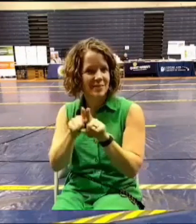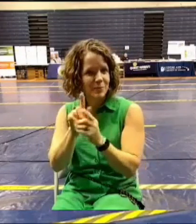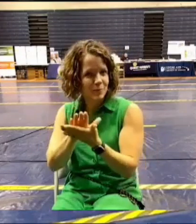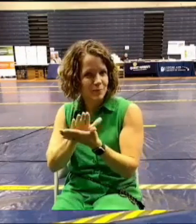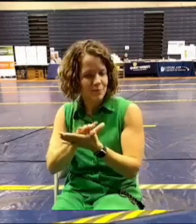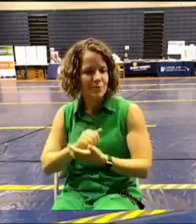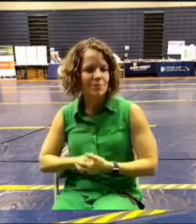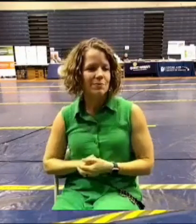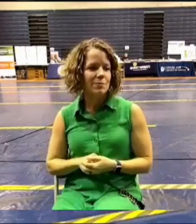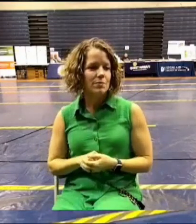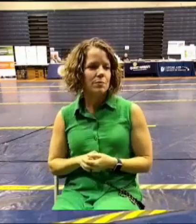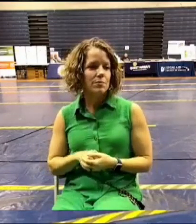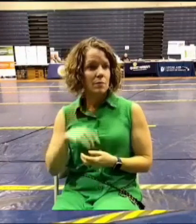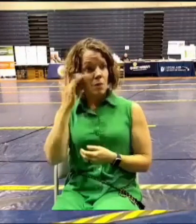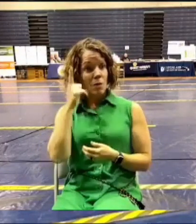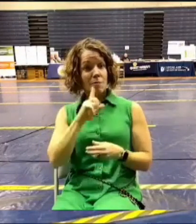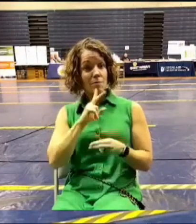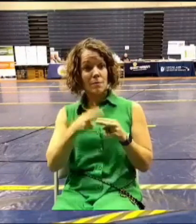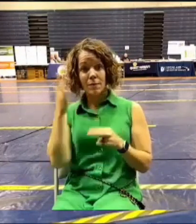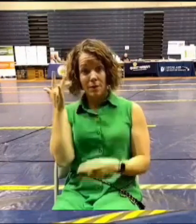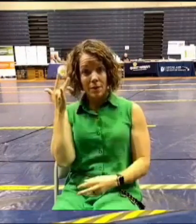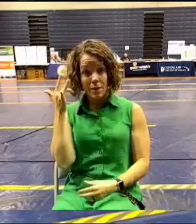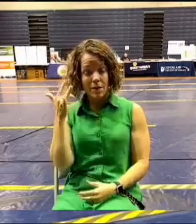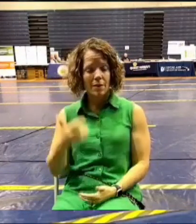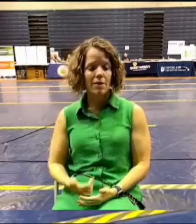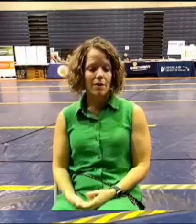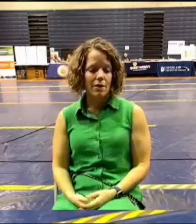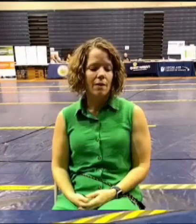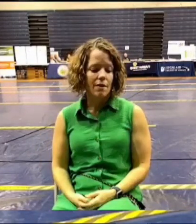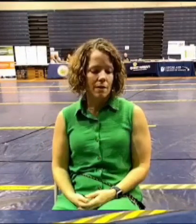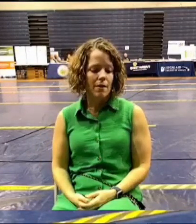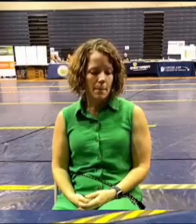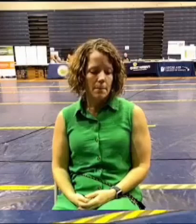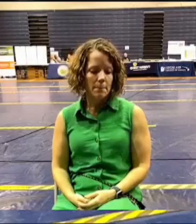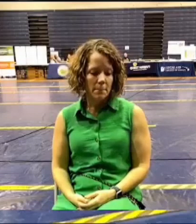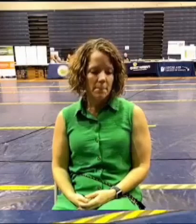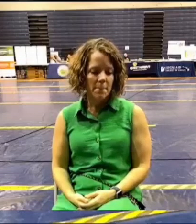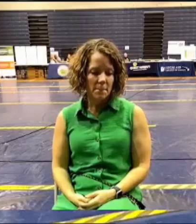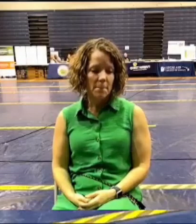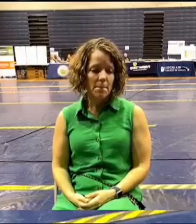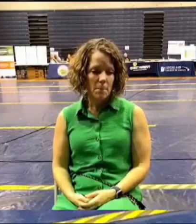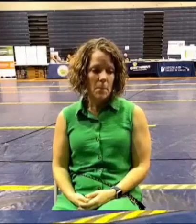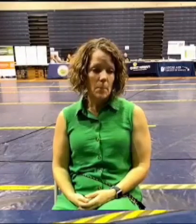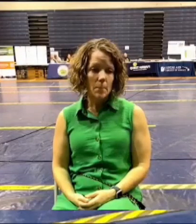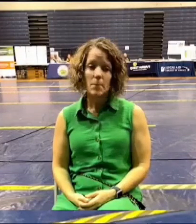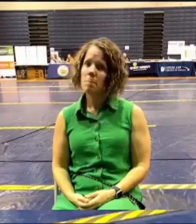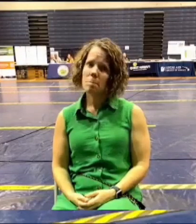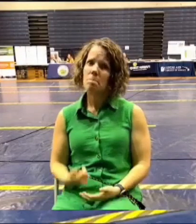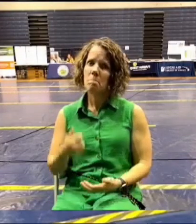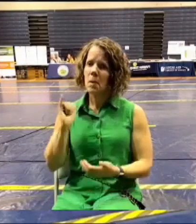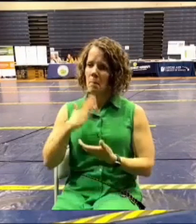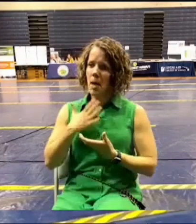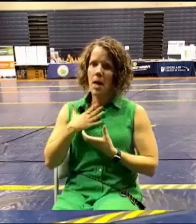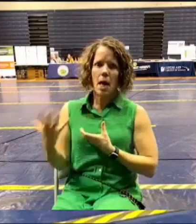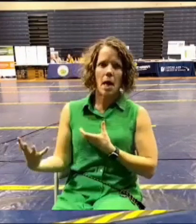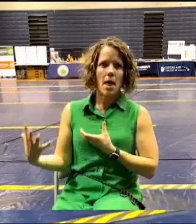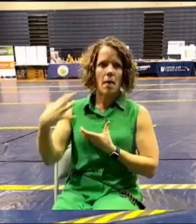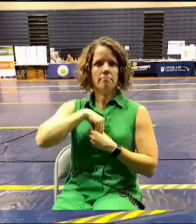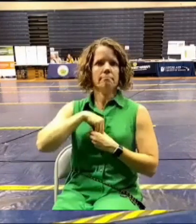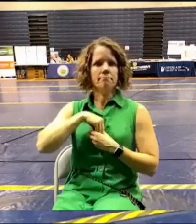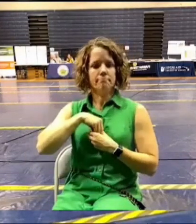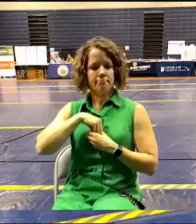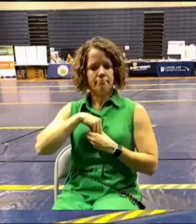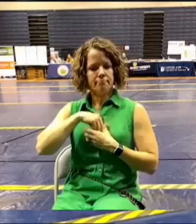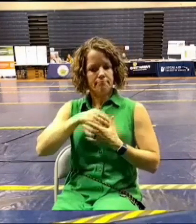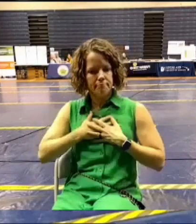to note about that is those are all the things that I come to this group with, really,